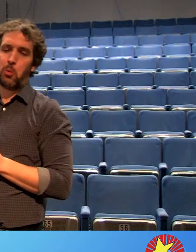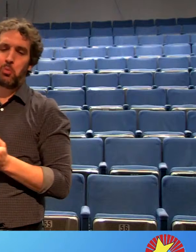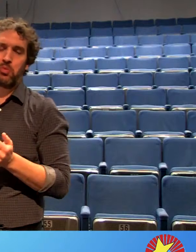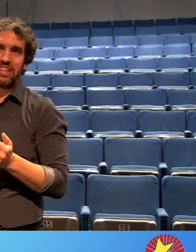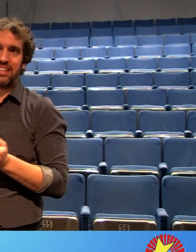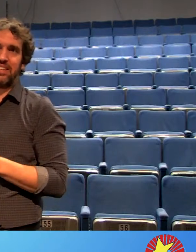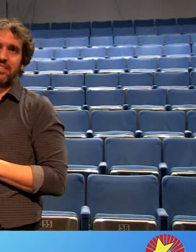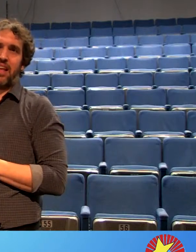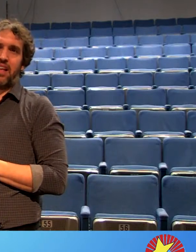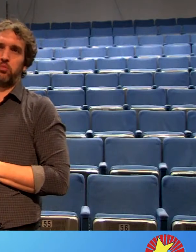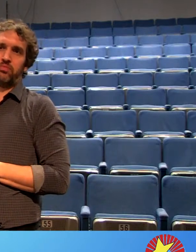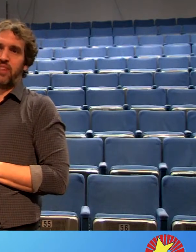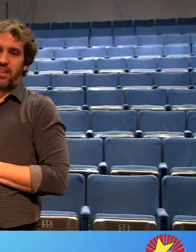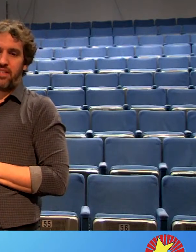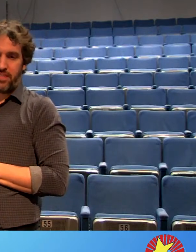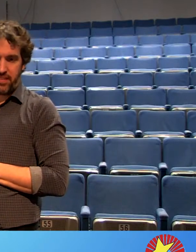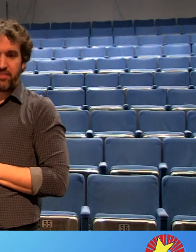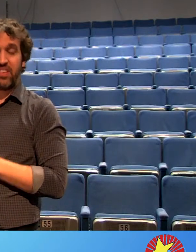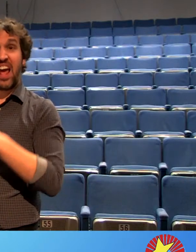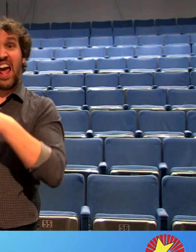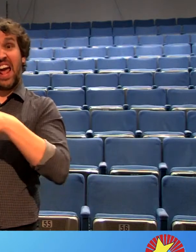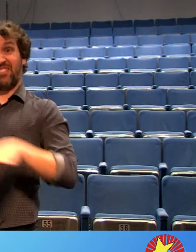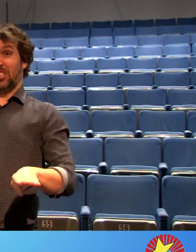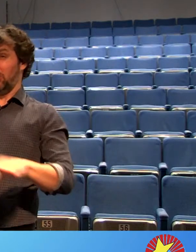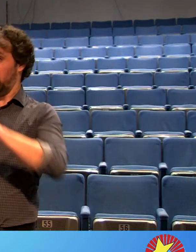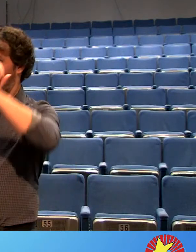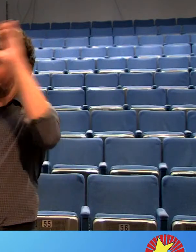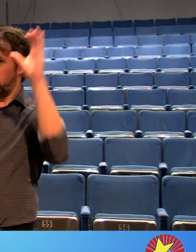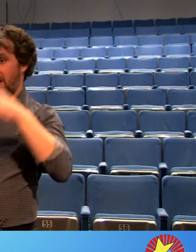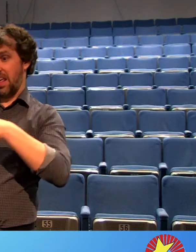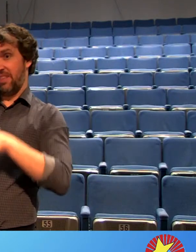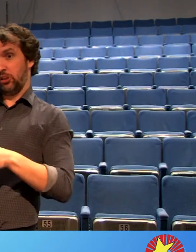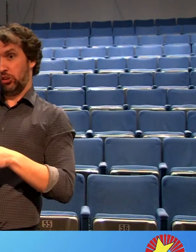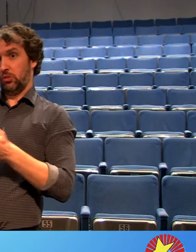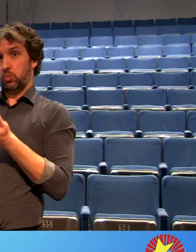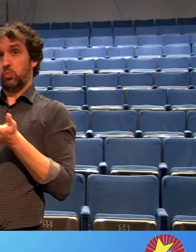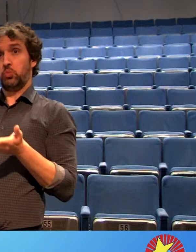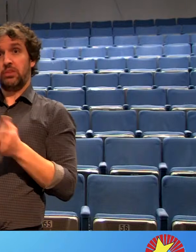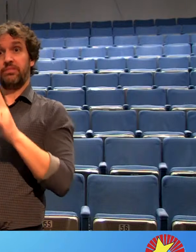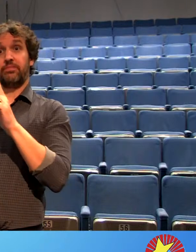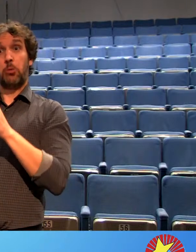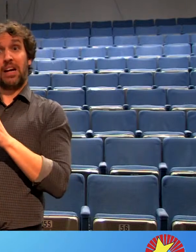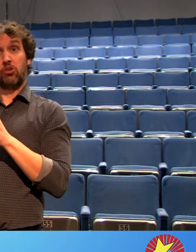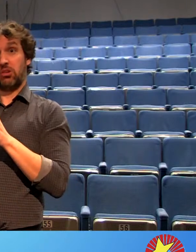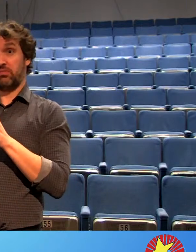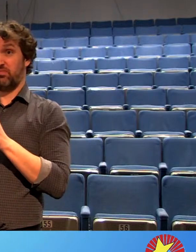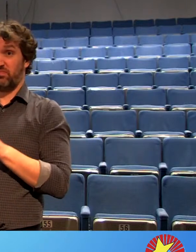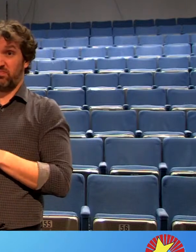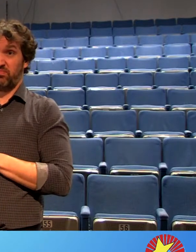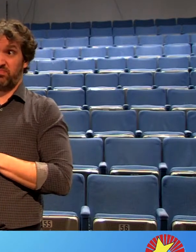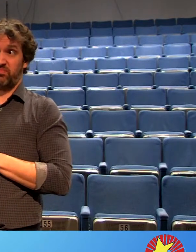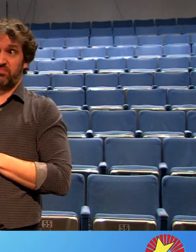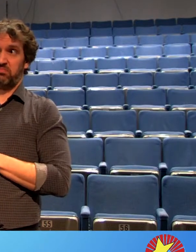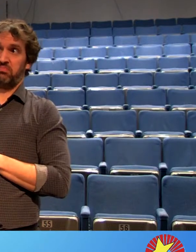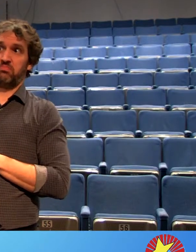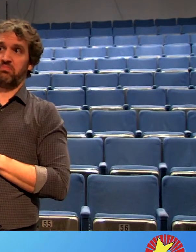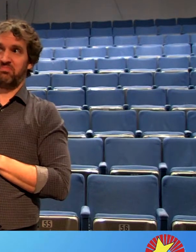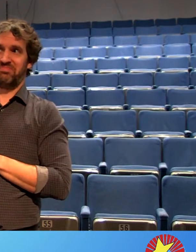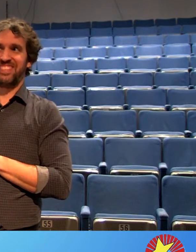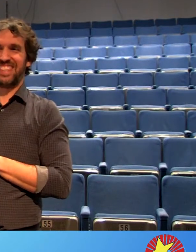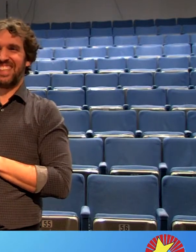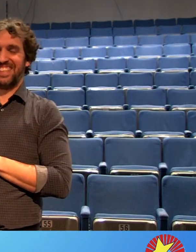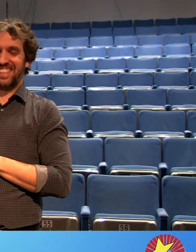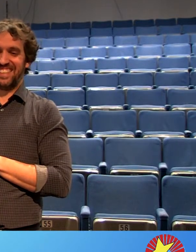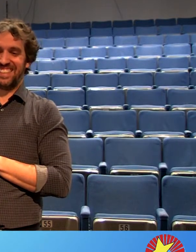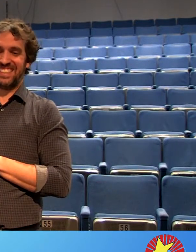making sure they have a foundation of these common words. And the average for kindergarten to fifth grade students, vocabulary